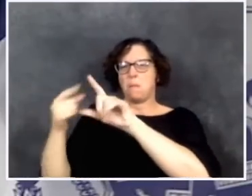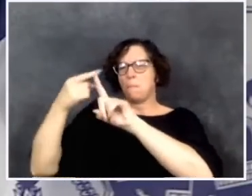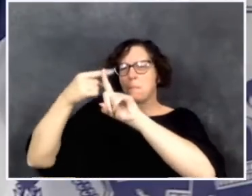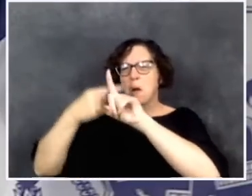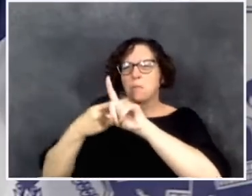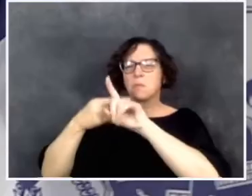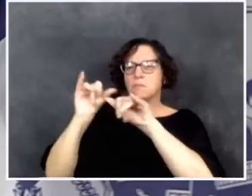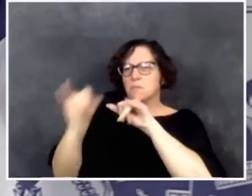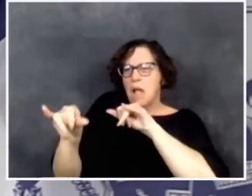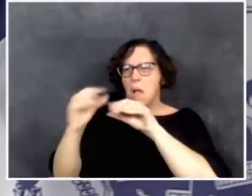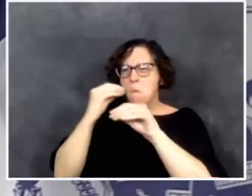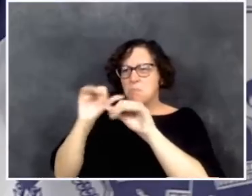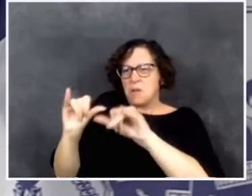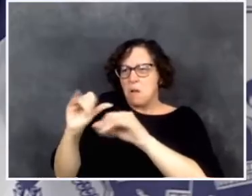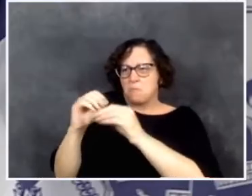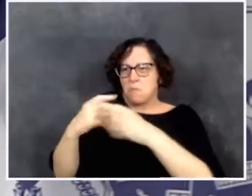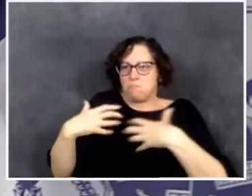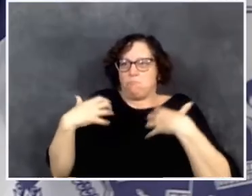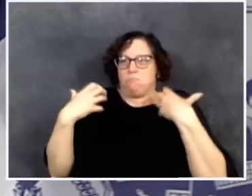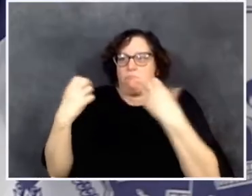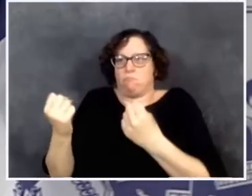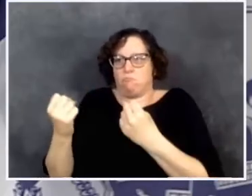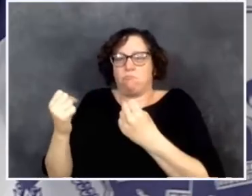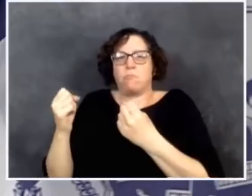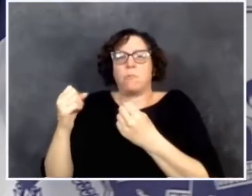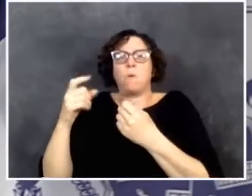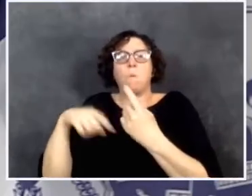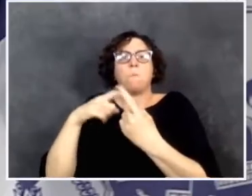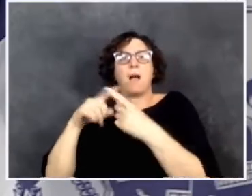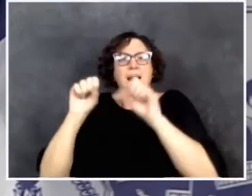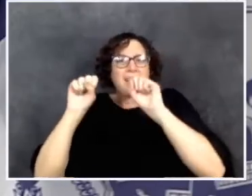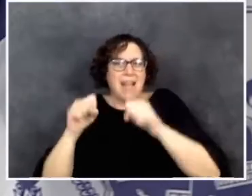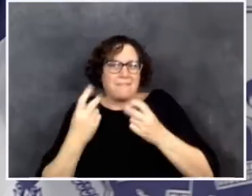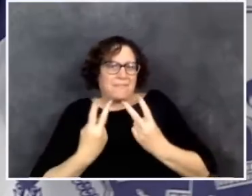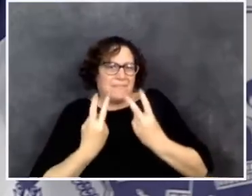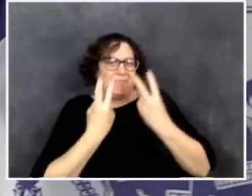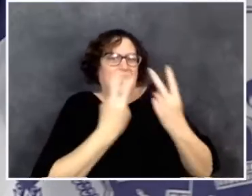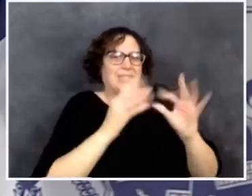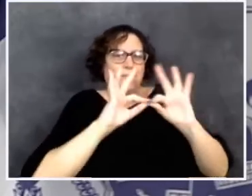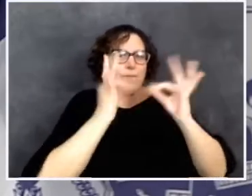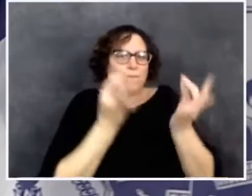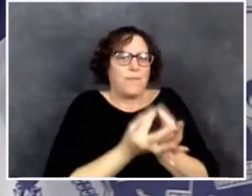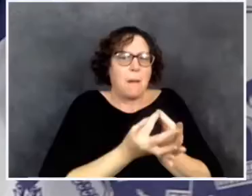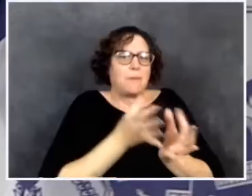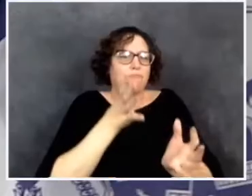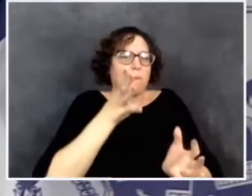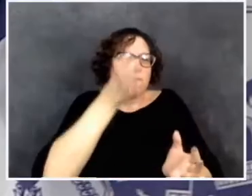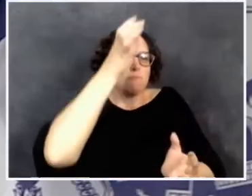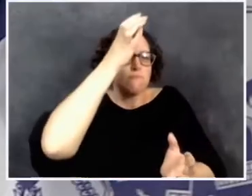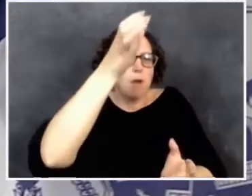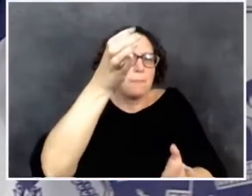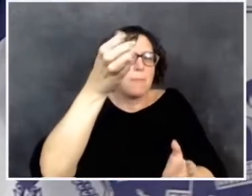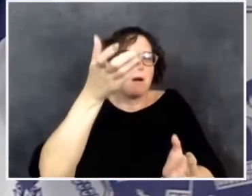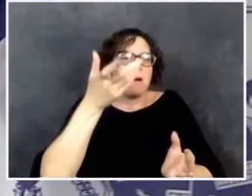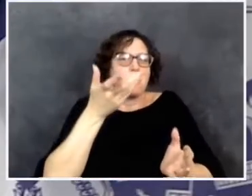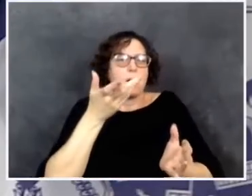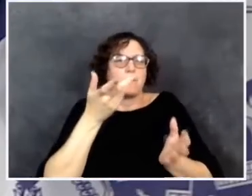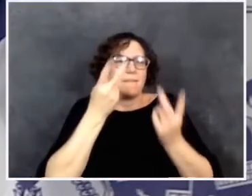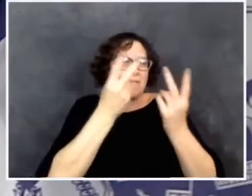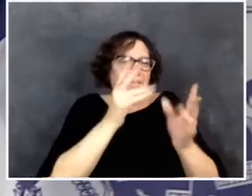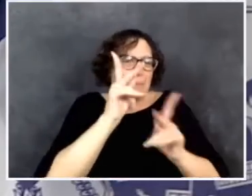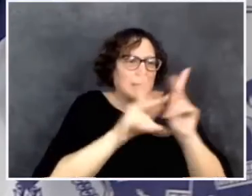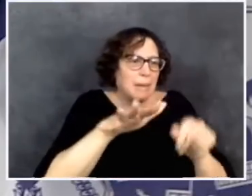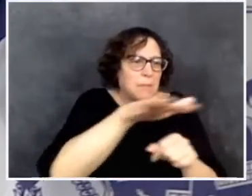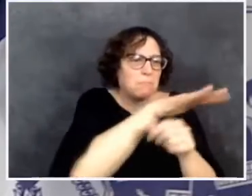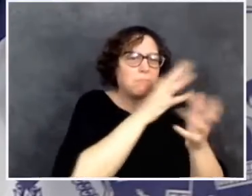but when can someone go visit a grandparent or another member outside of their immediate family who they haven't been in quarantine with?